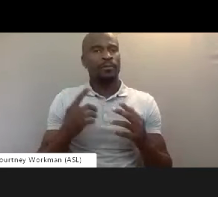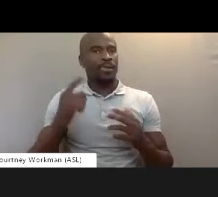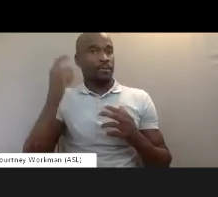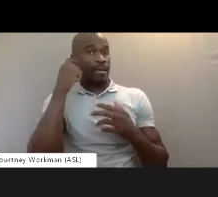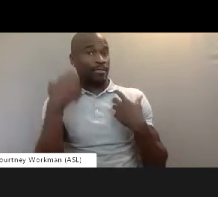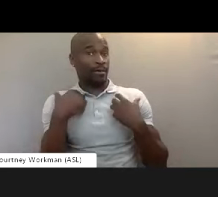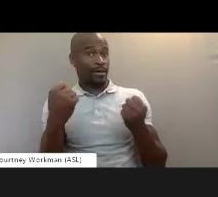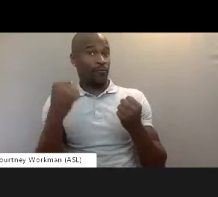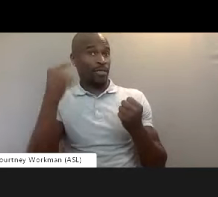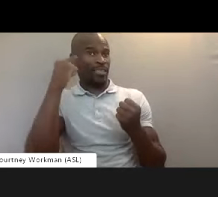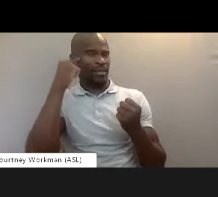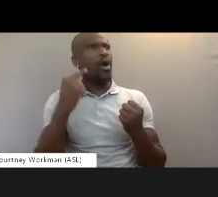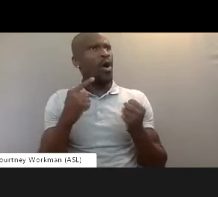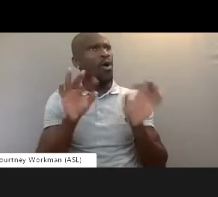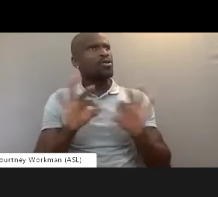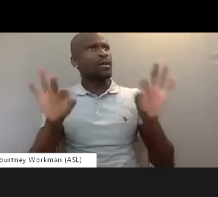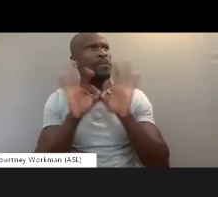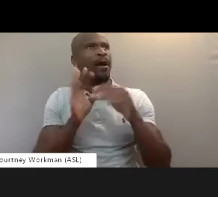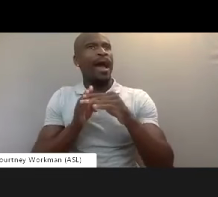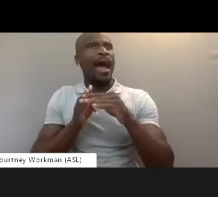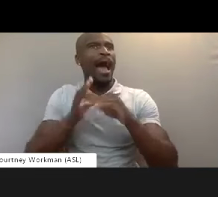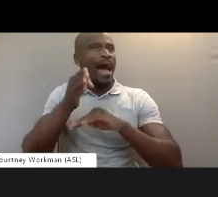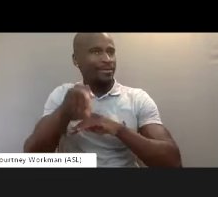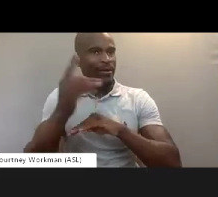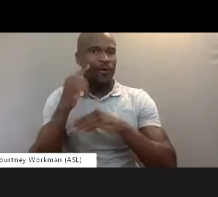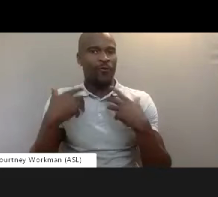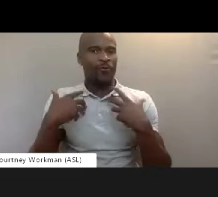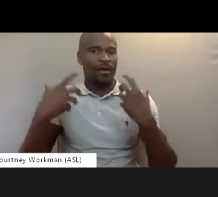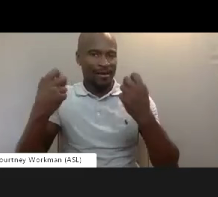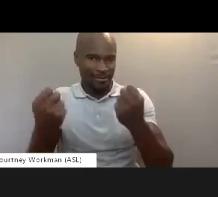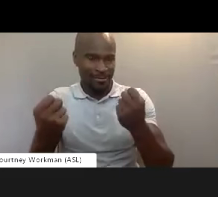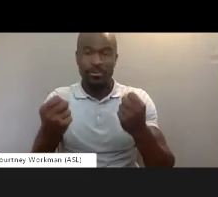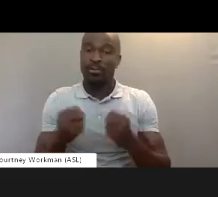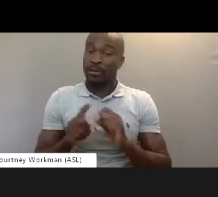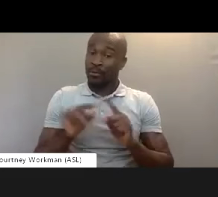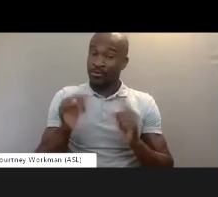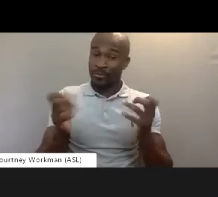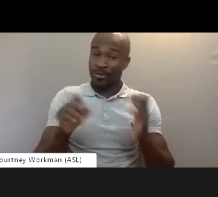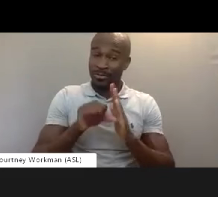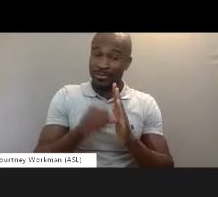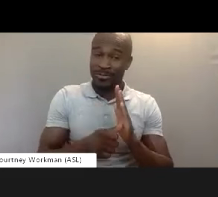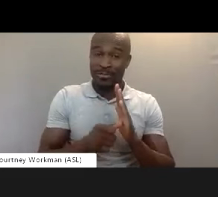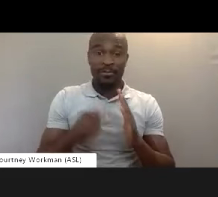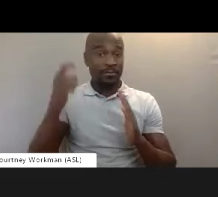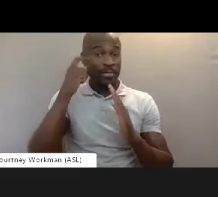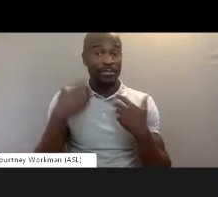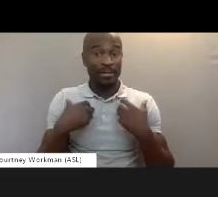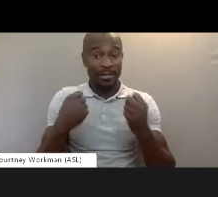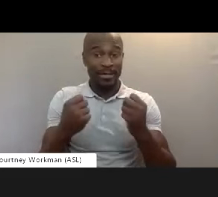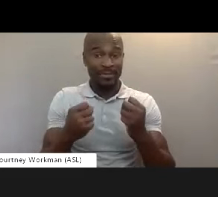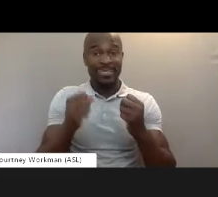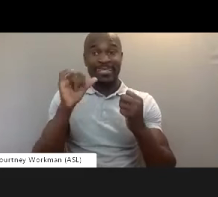recovery stages from a mass violence incident, but just really stressing that it's imperative that we consider mental health in the